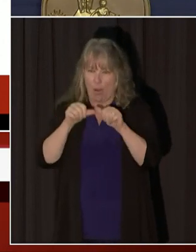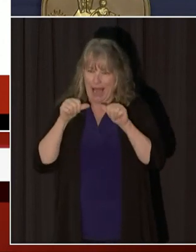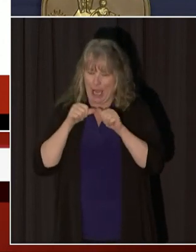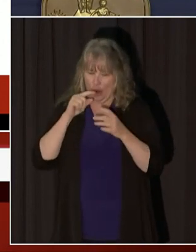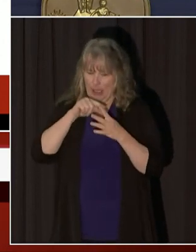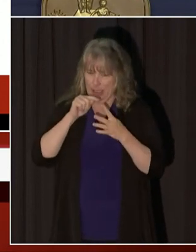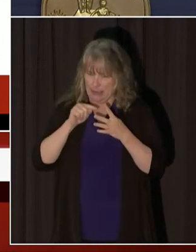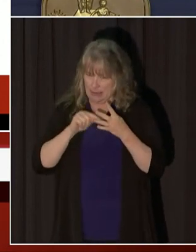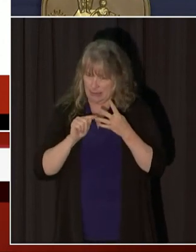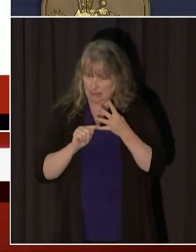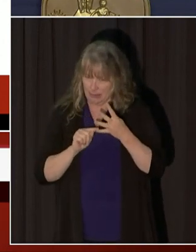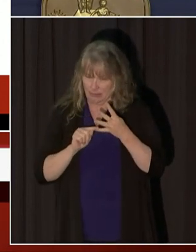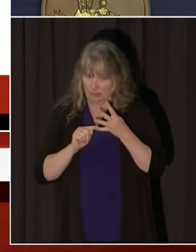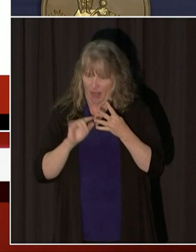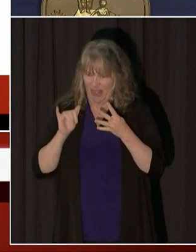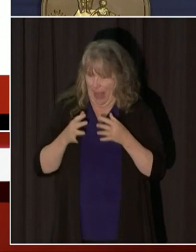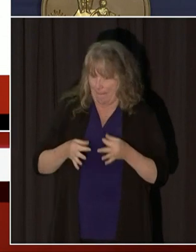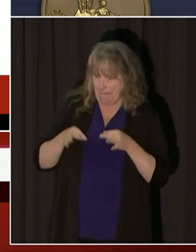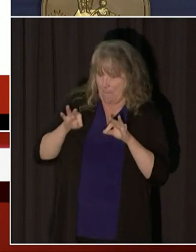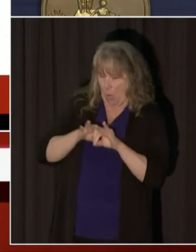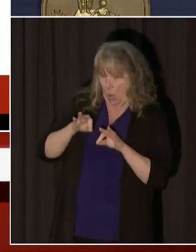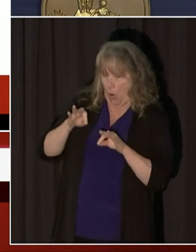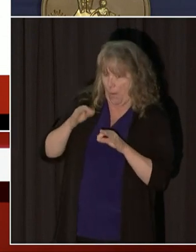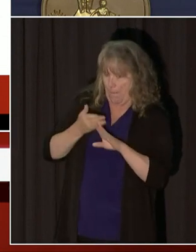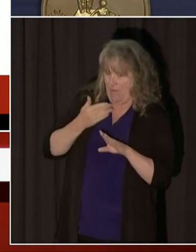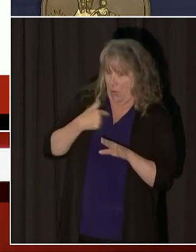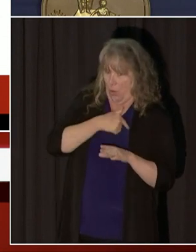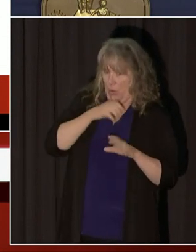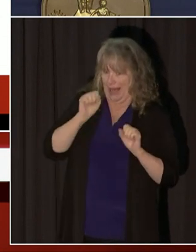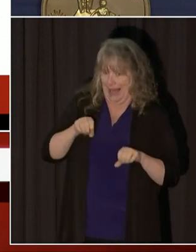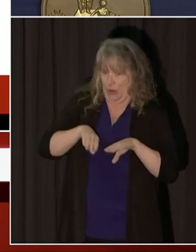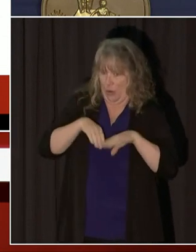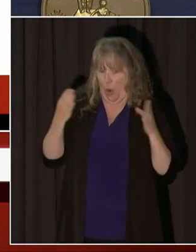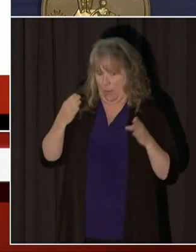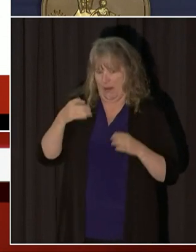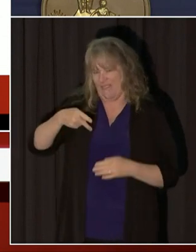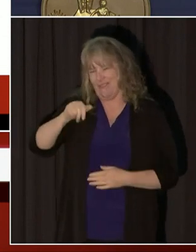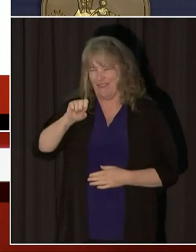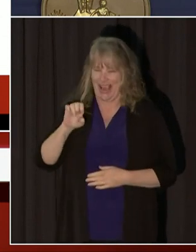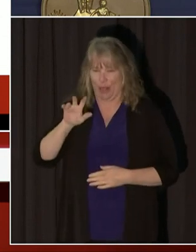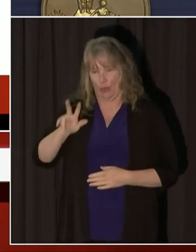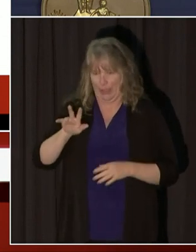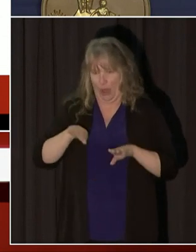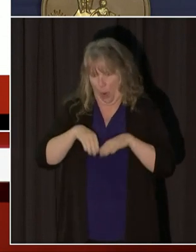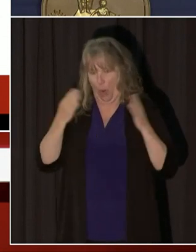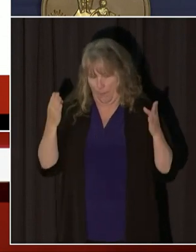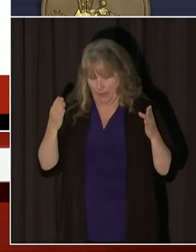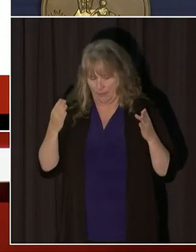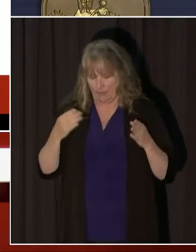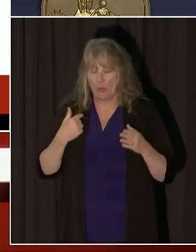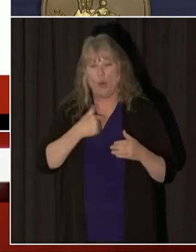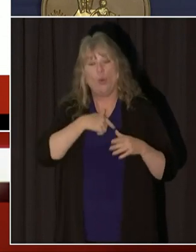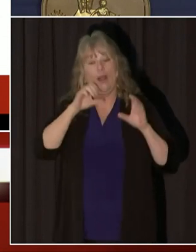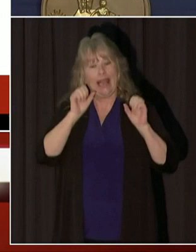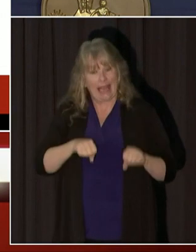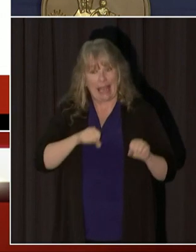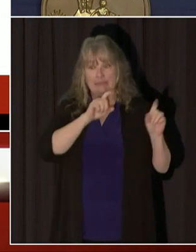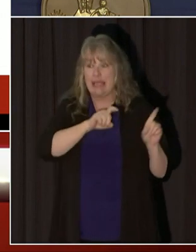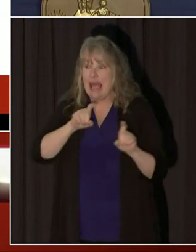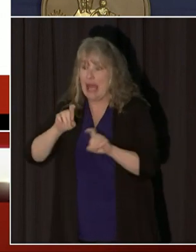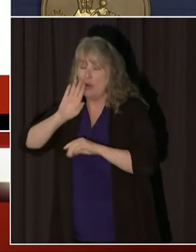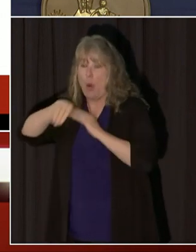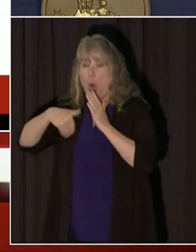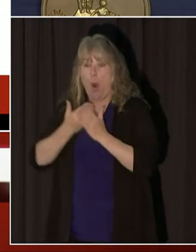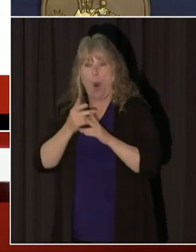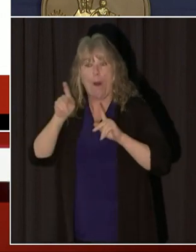areas that are important to a phased reopening. We can test all symptomatic people.